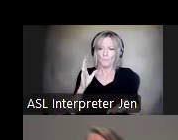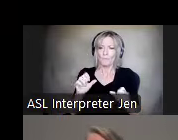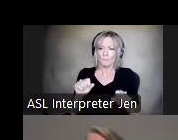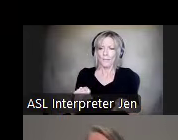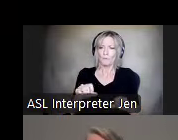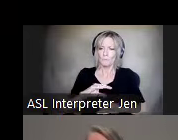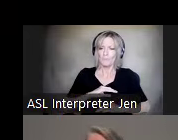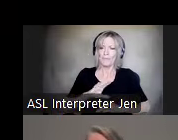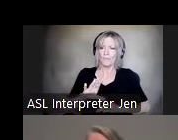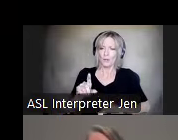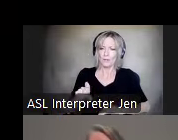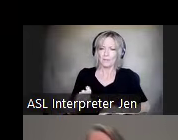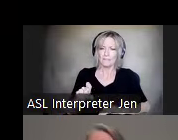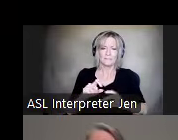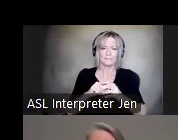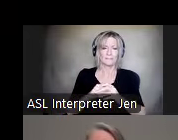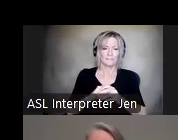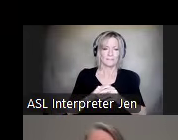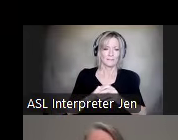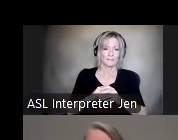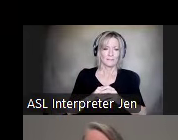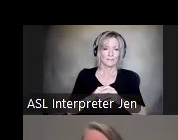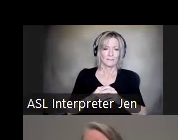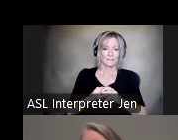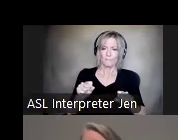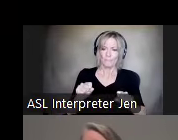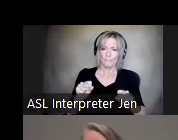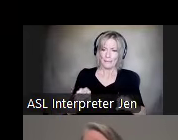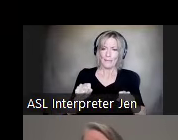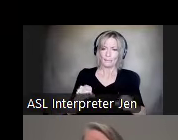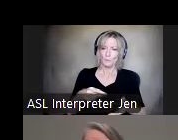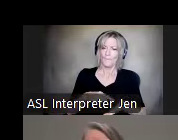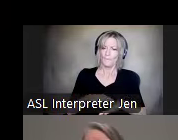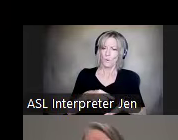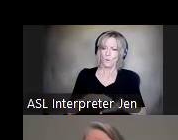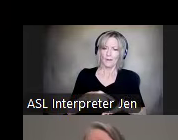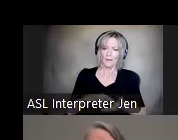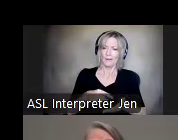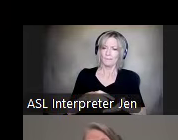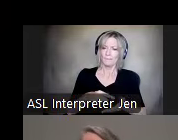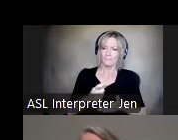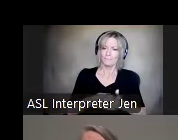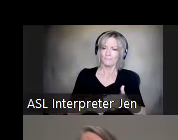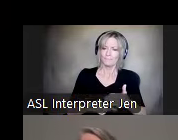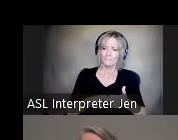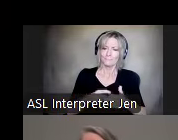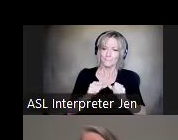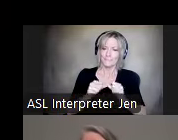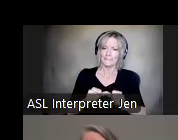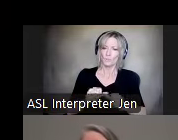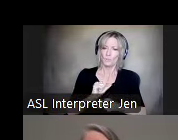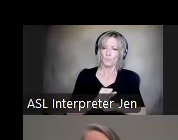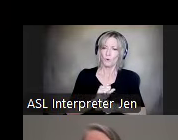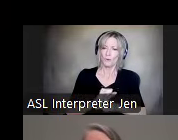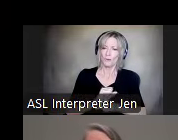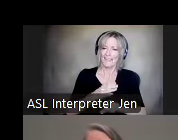their needs and, be able to afford all their expenses by continuing to work